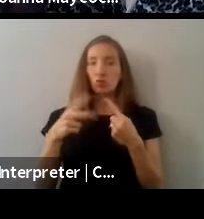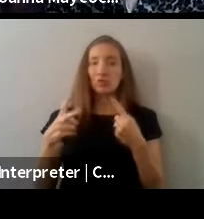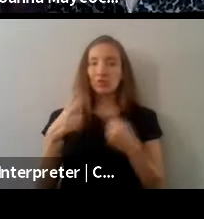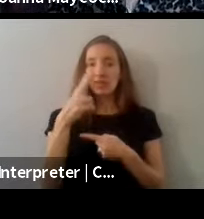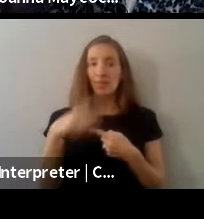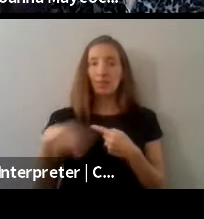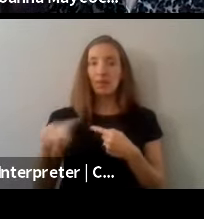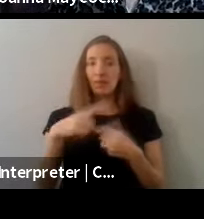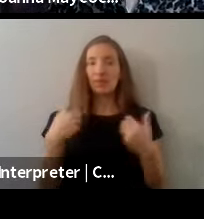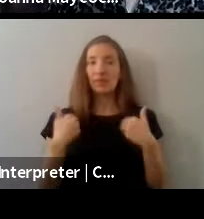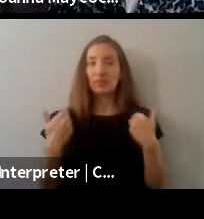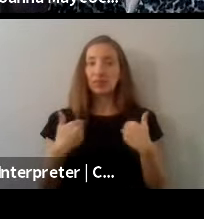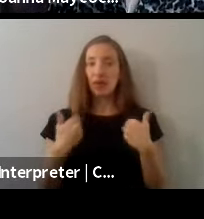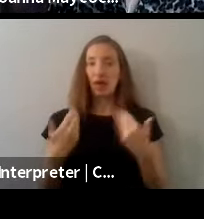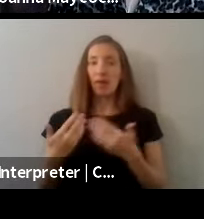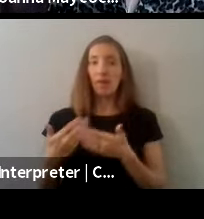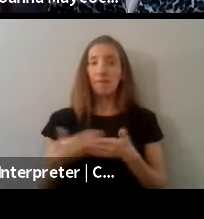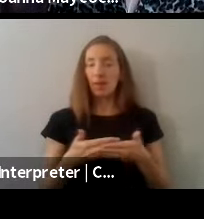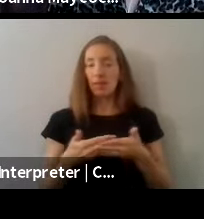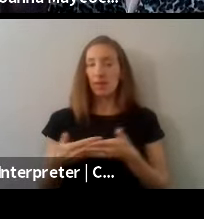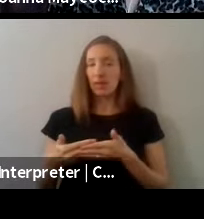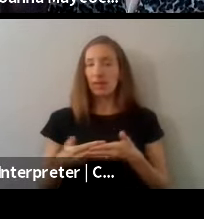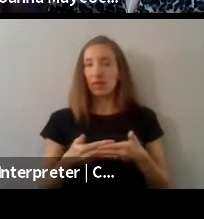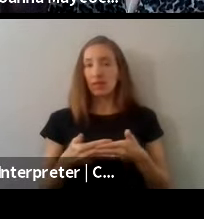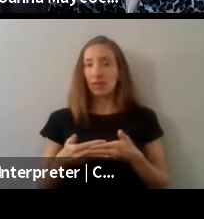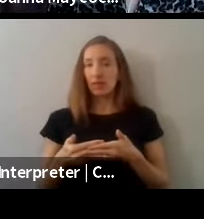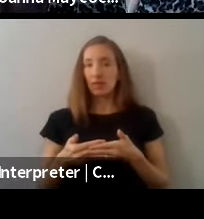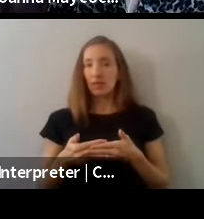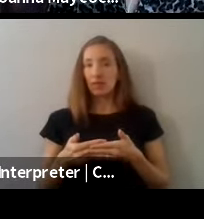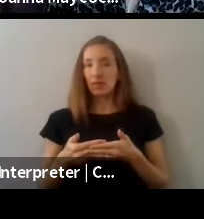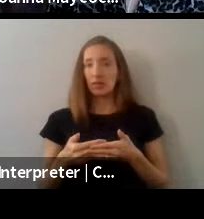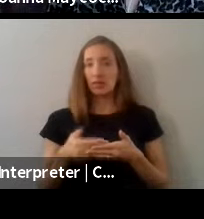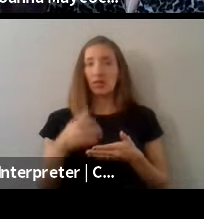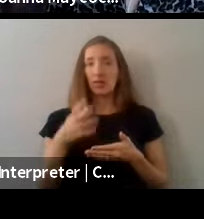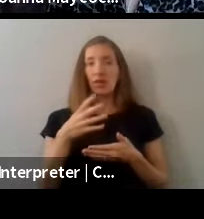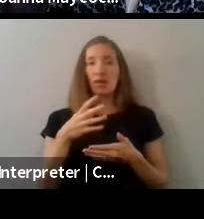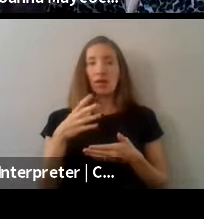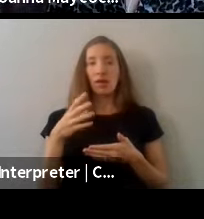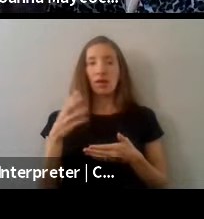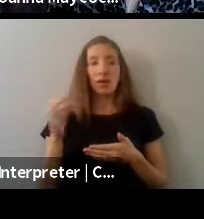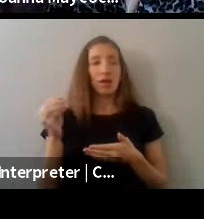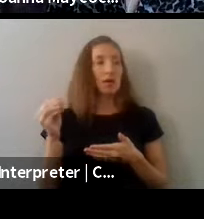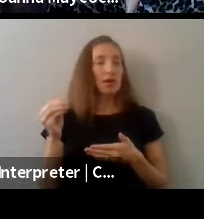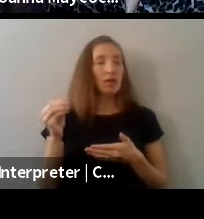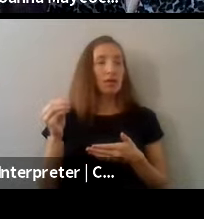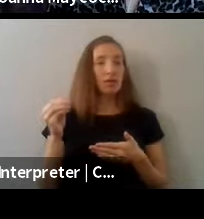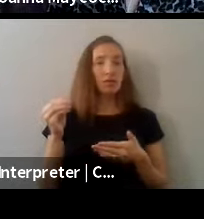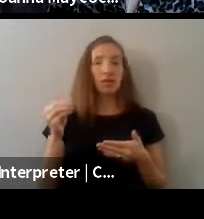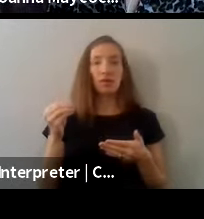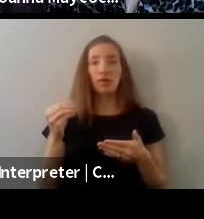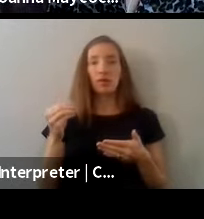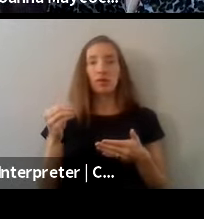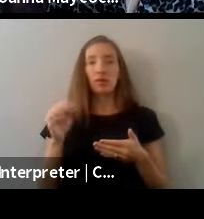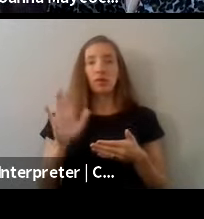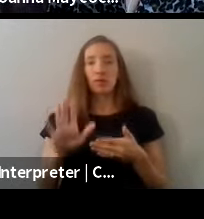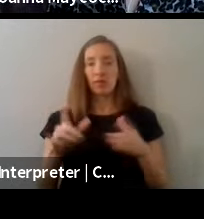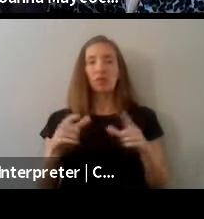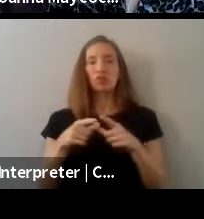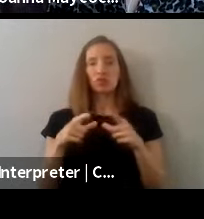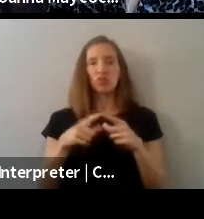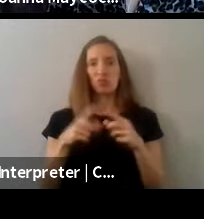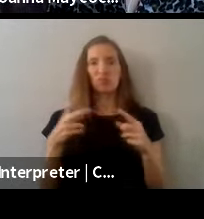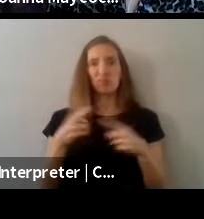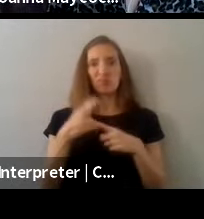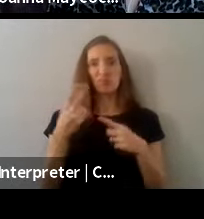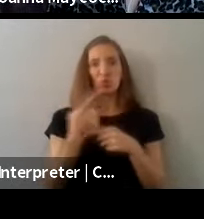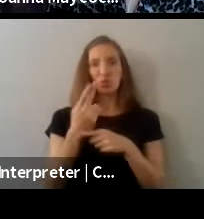that was a totally new phenomena that we did not understand. And therefore we had to engage the hospitals and the nurses.